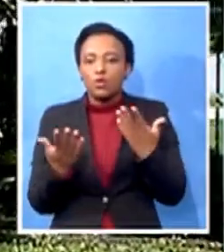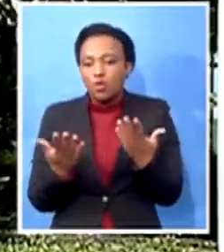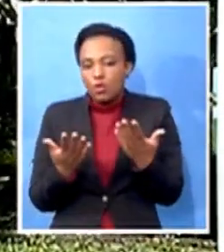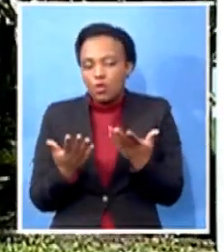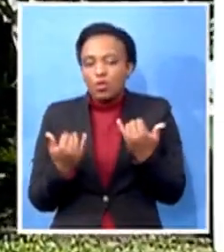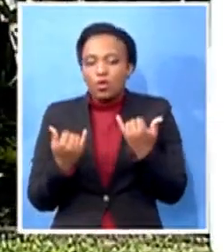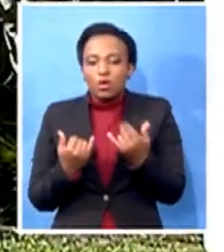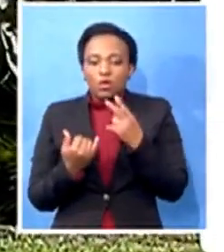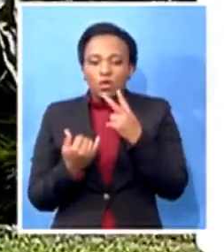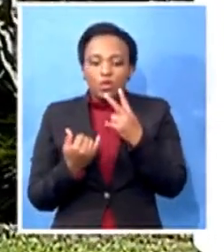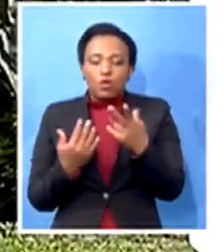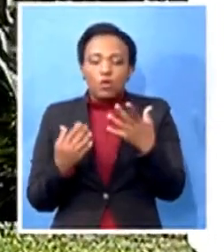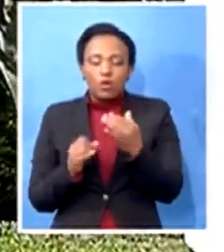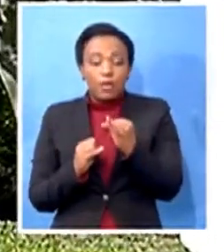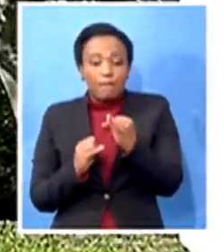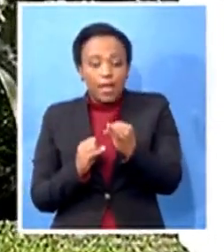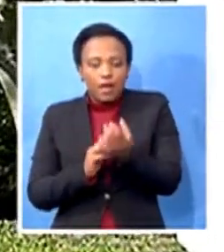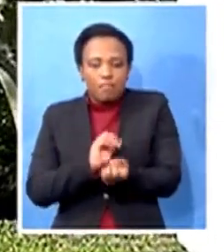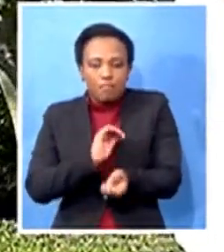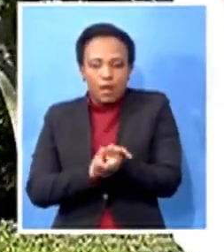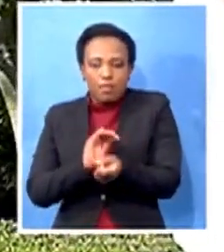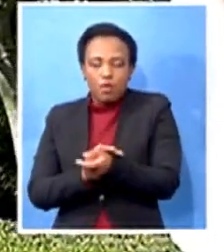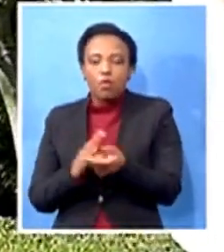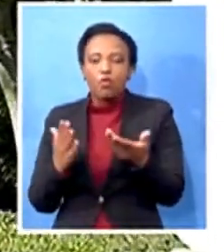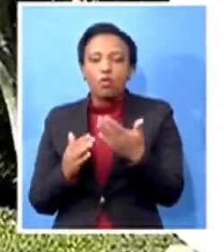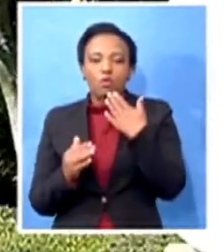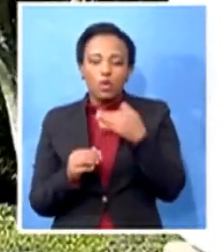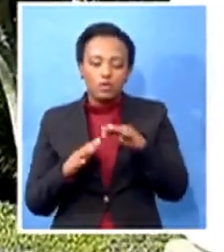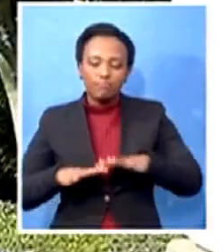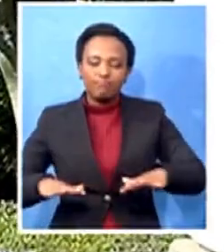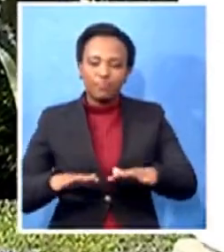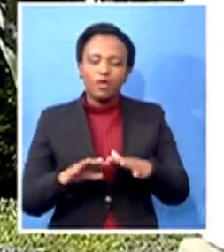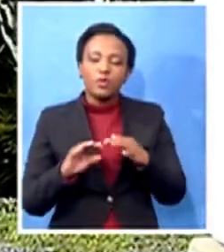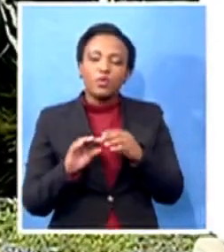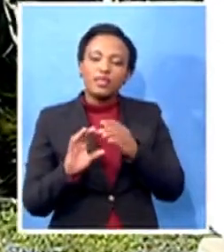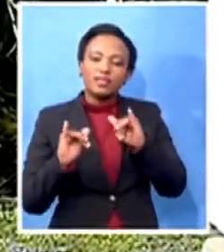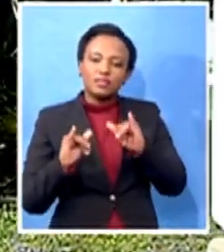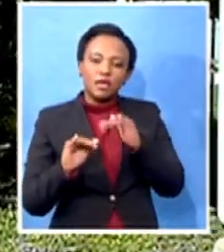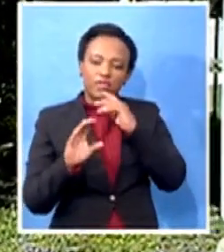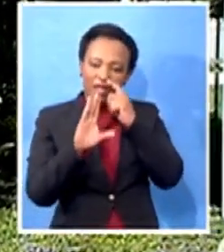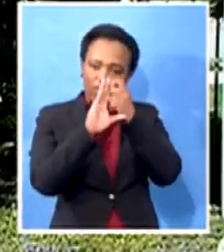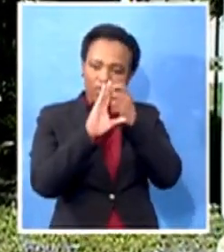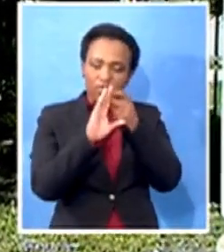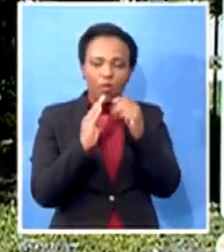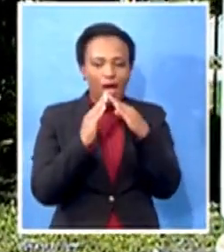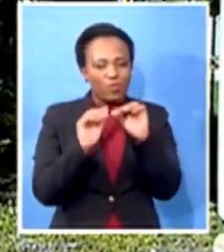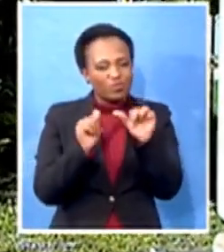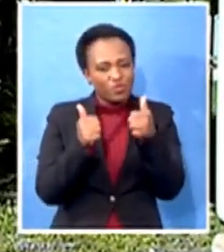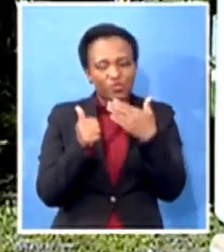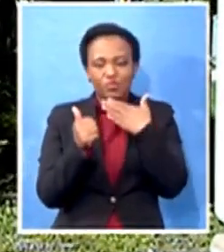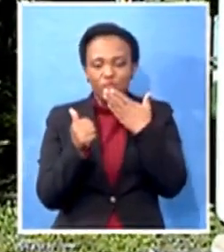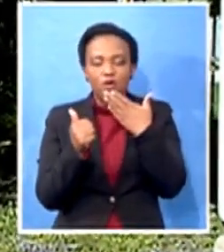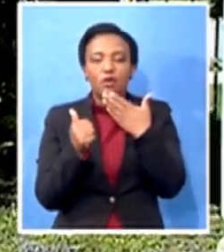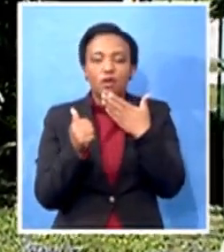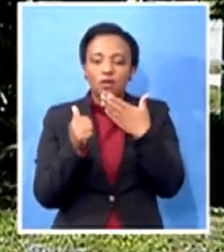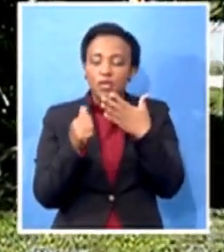those, especially those living in the informal settlement who don't have good housing to withstand such flooding conditions. But saying that on a good side,